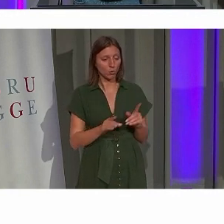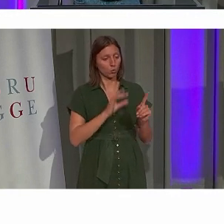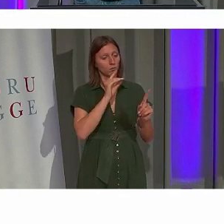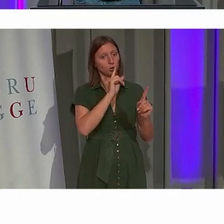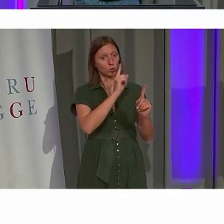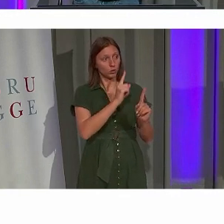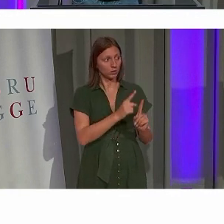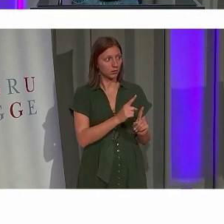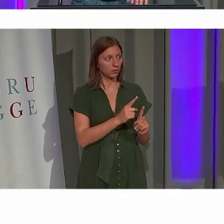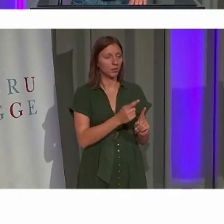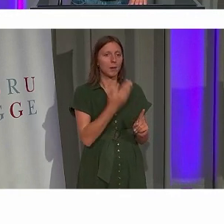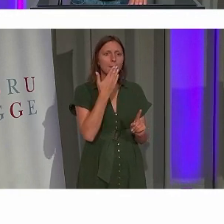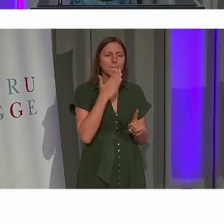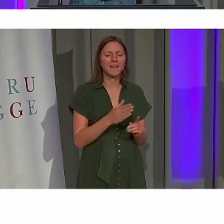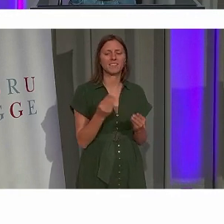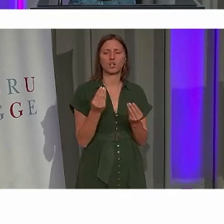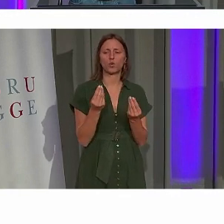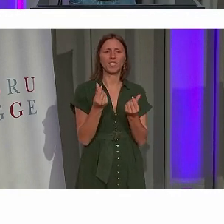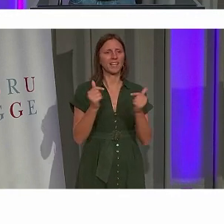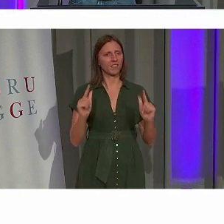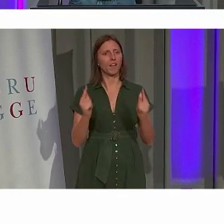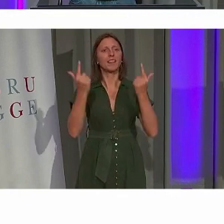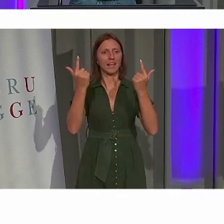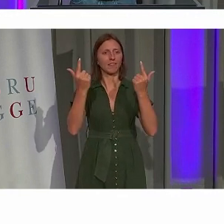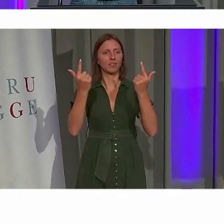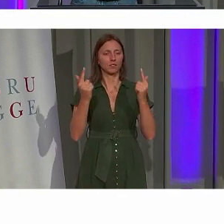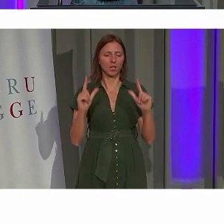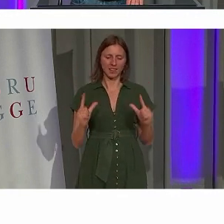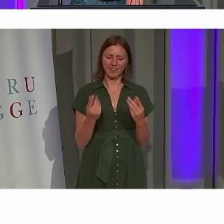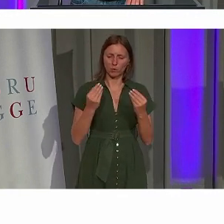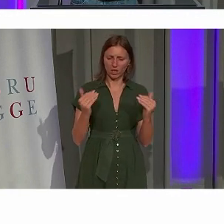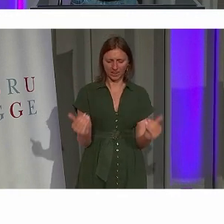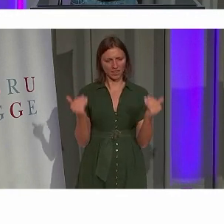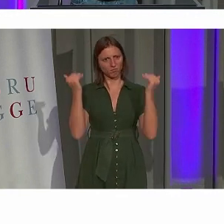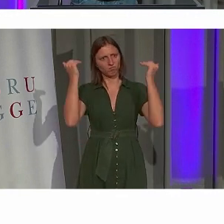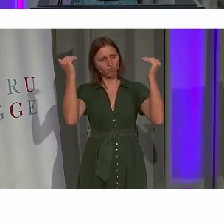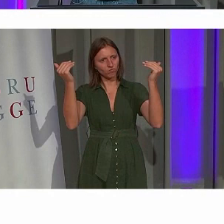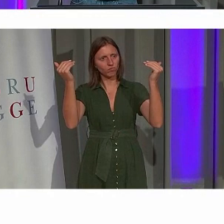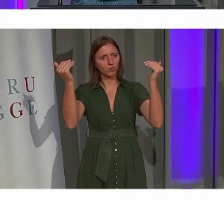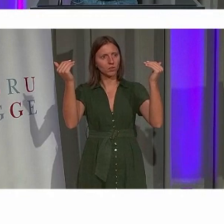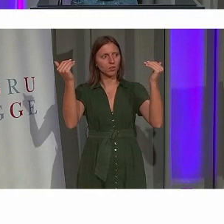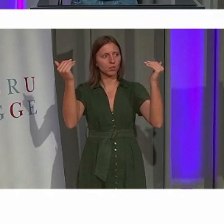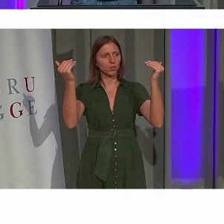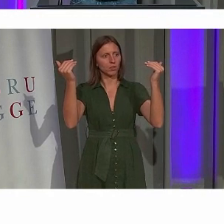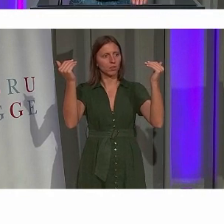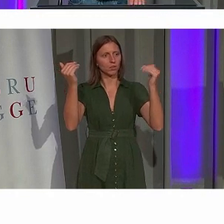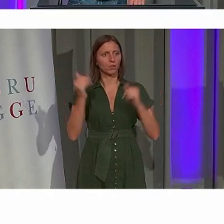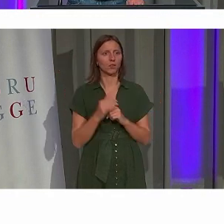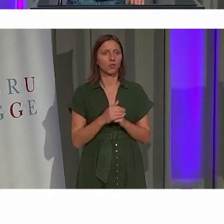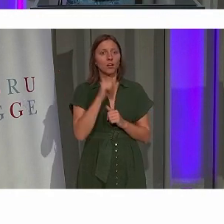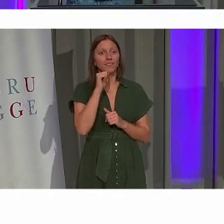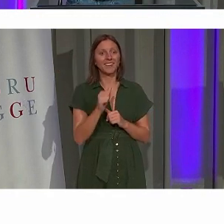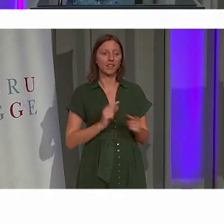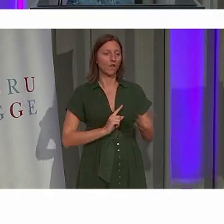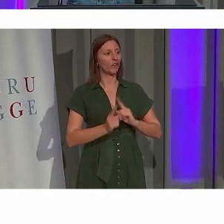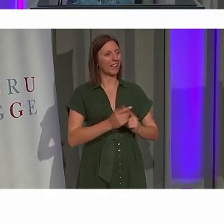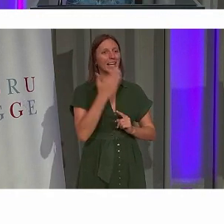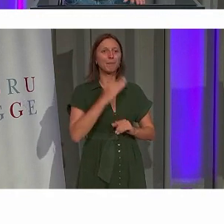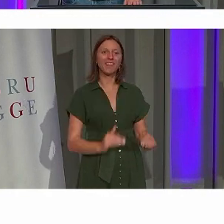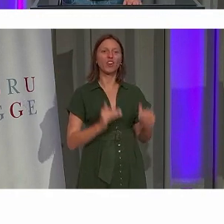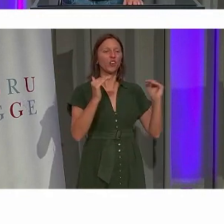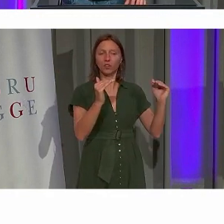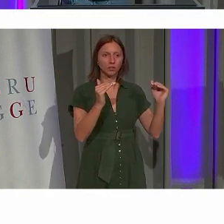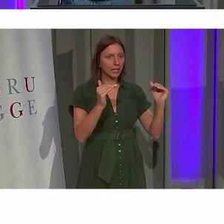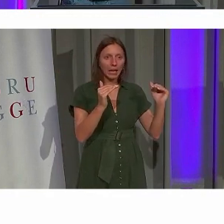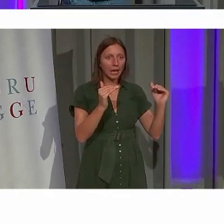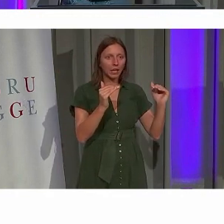this. They say that for a better quality of life, not for a better quality